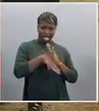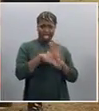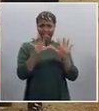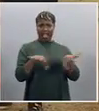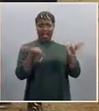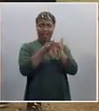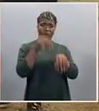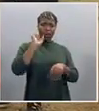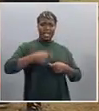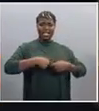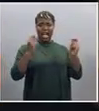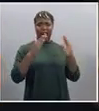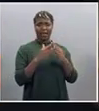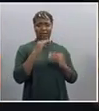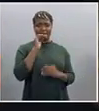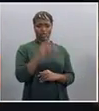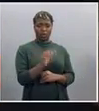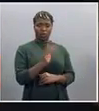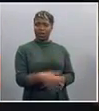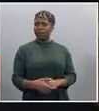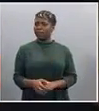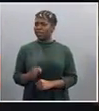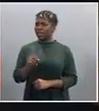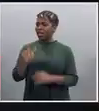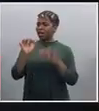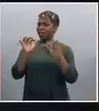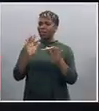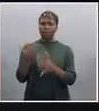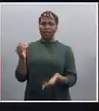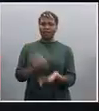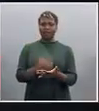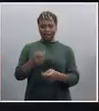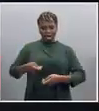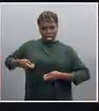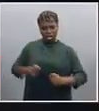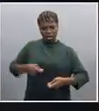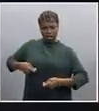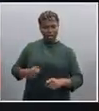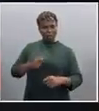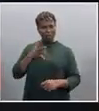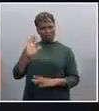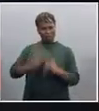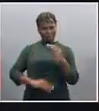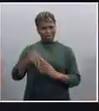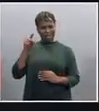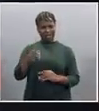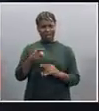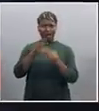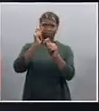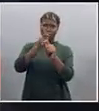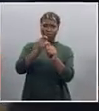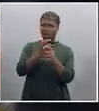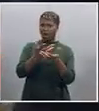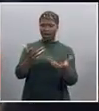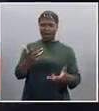their properties. These people came here with their tools and saying they want to build shacks. Yes. We asked them,